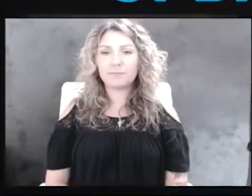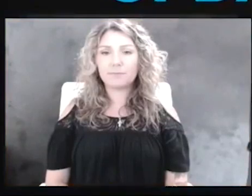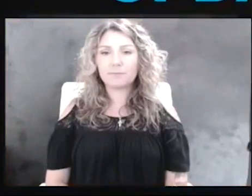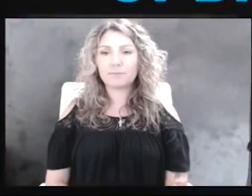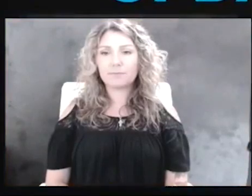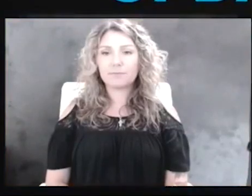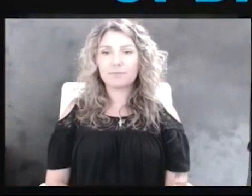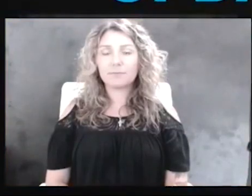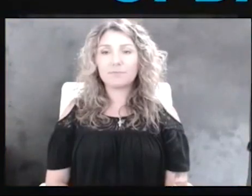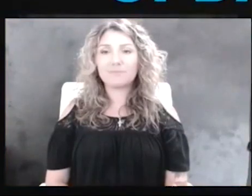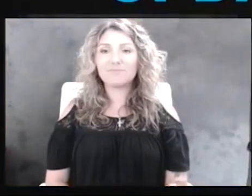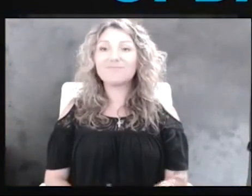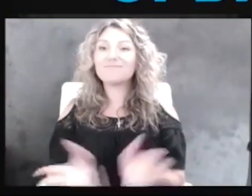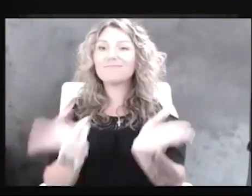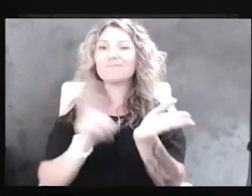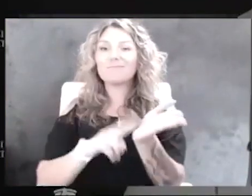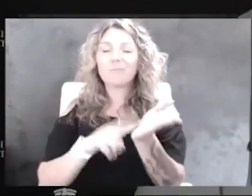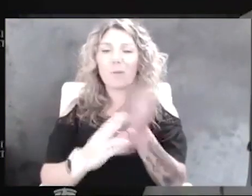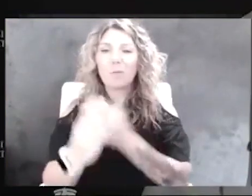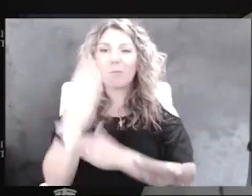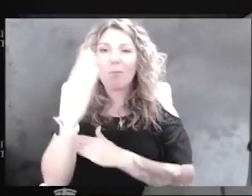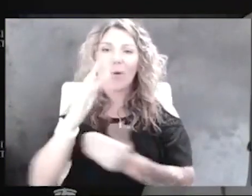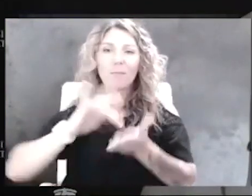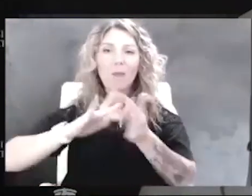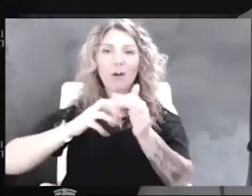Subscribe to our morning medical update and open